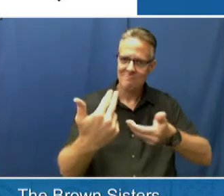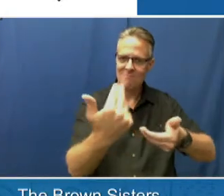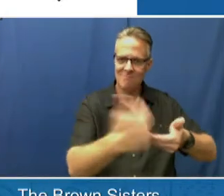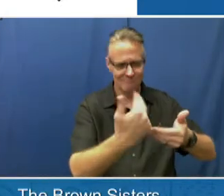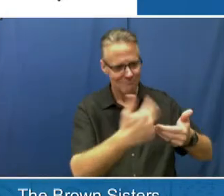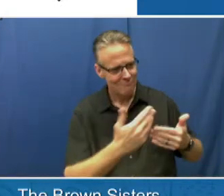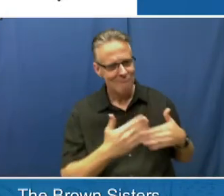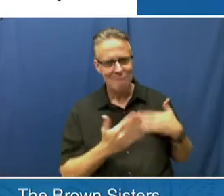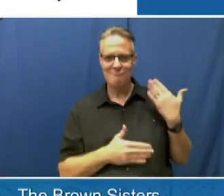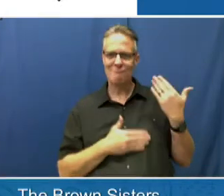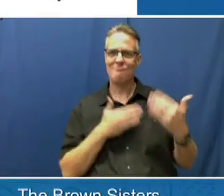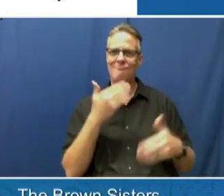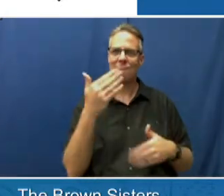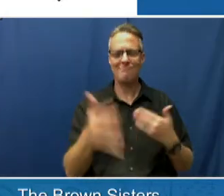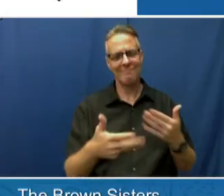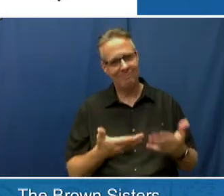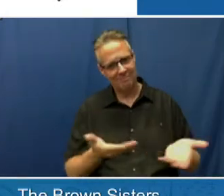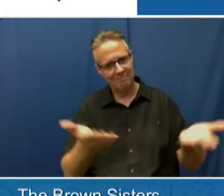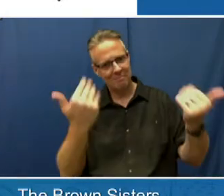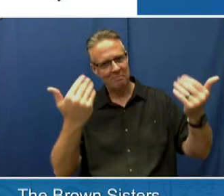Follow me.